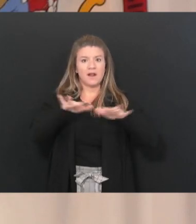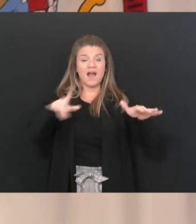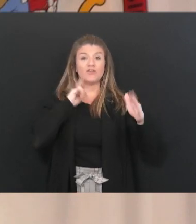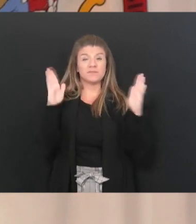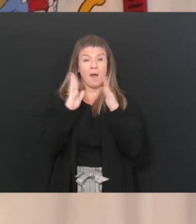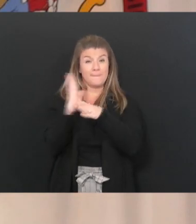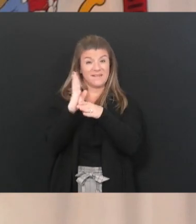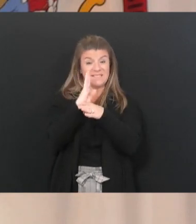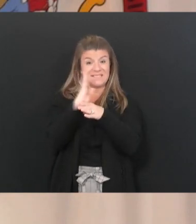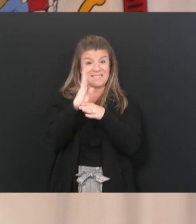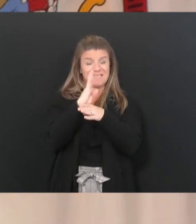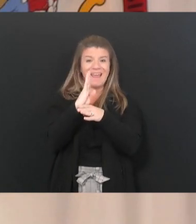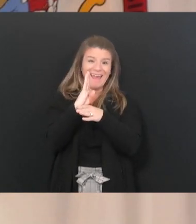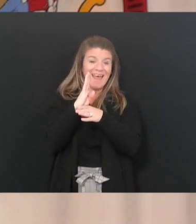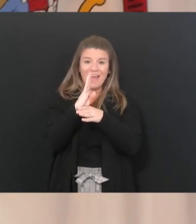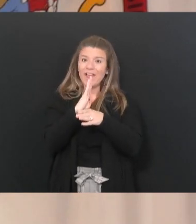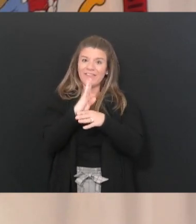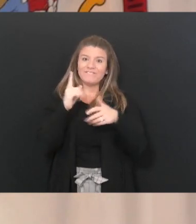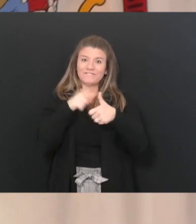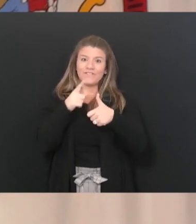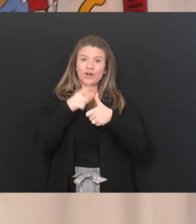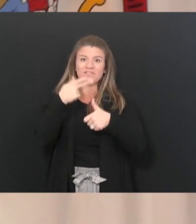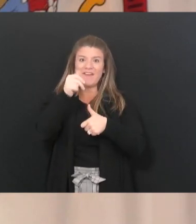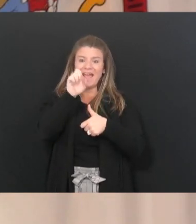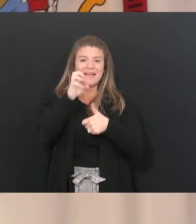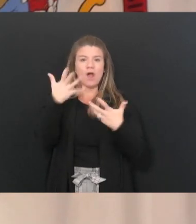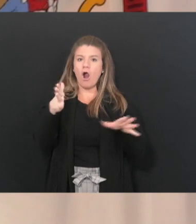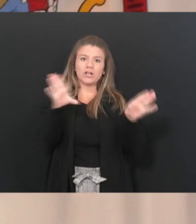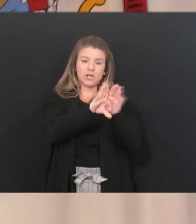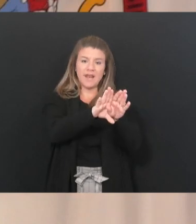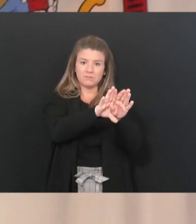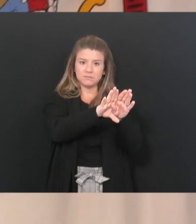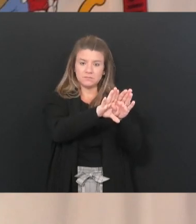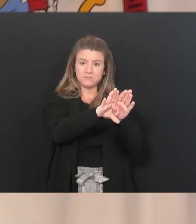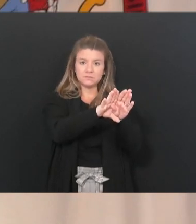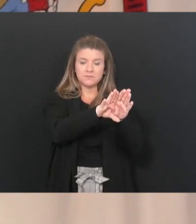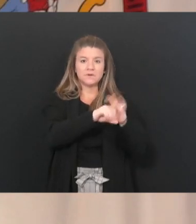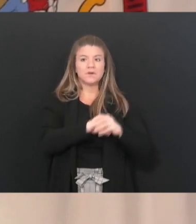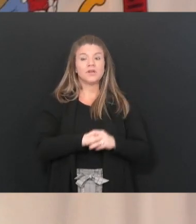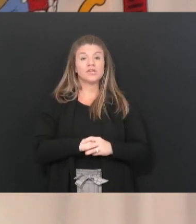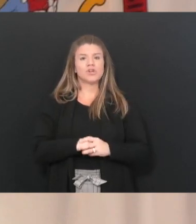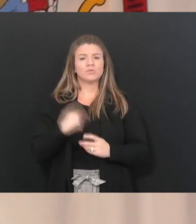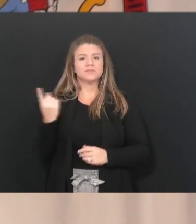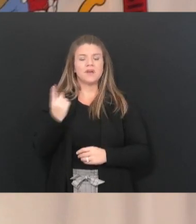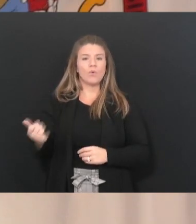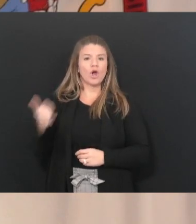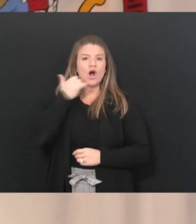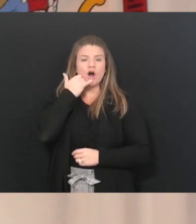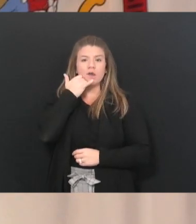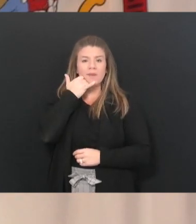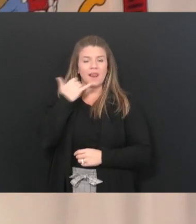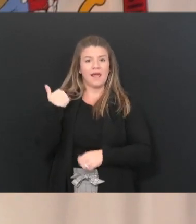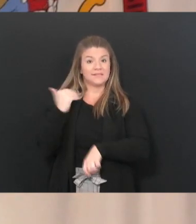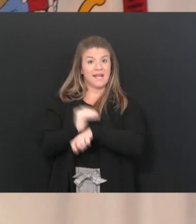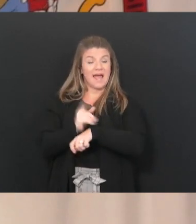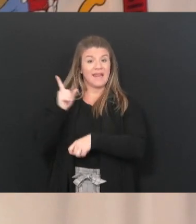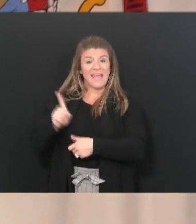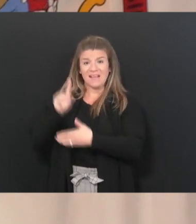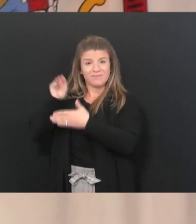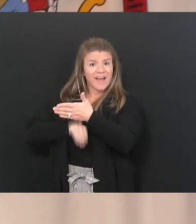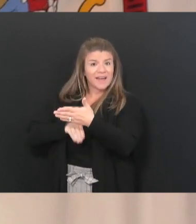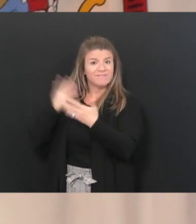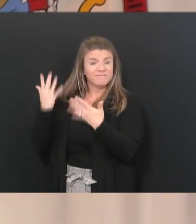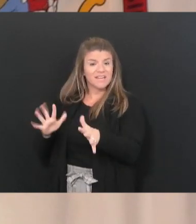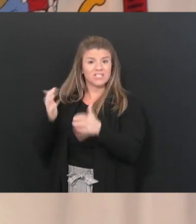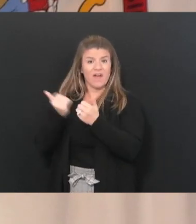that's shut down for right now. And, I got a call last night, and the gentleman, he had made the application and